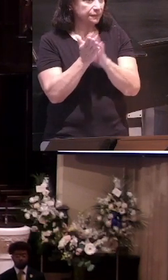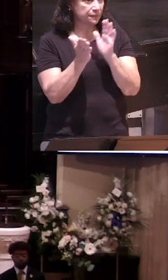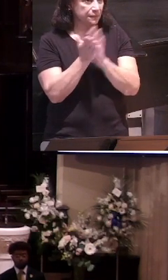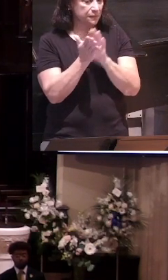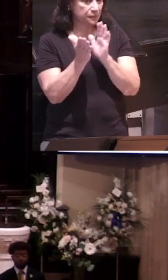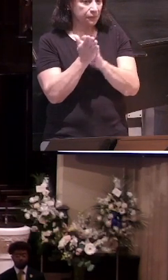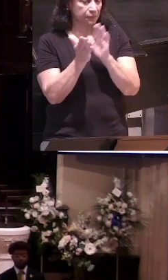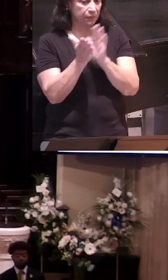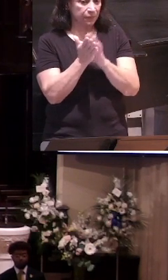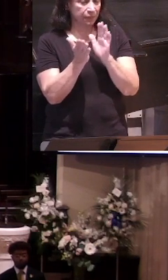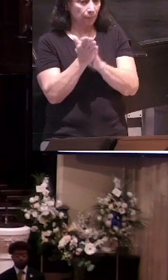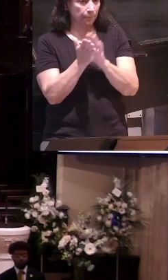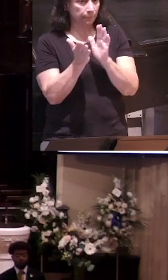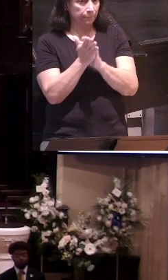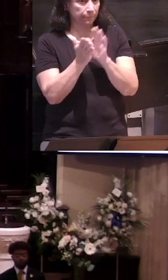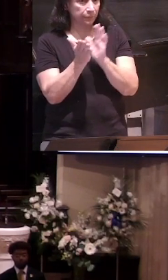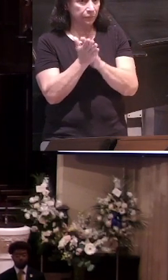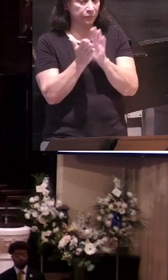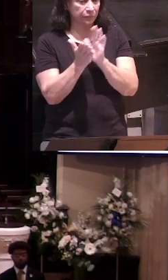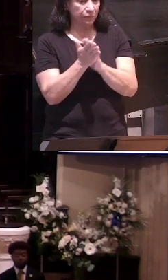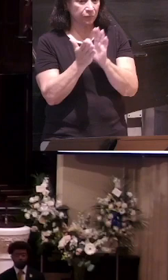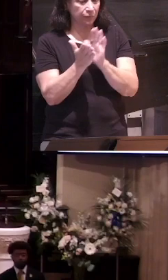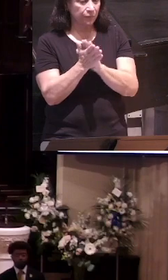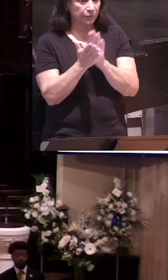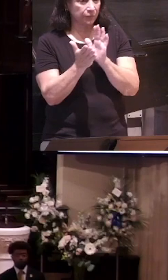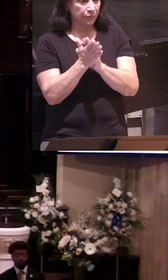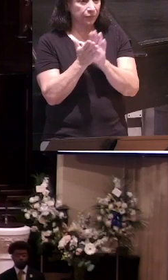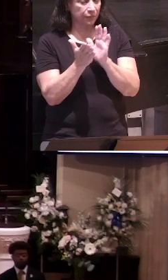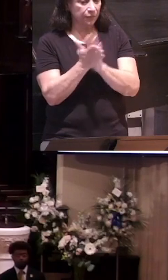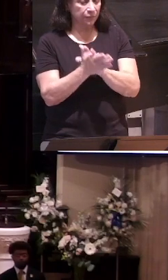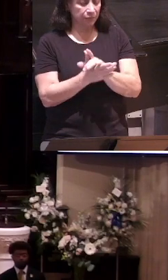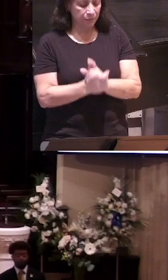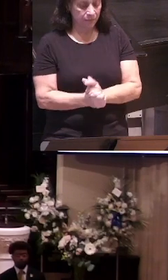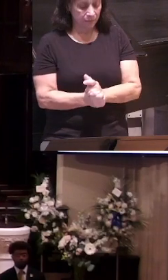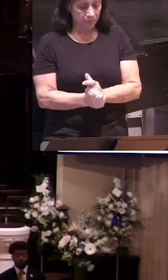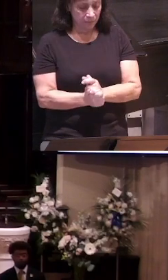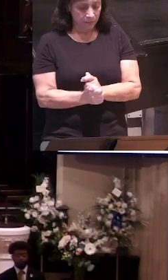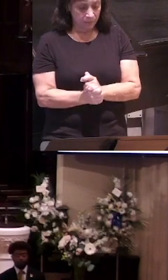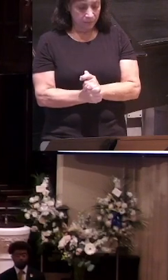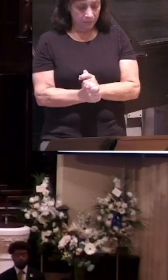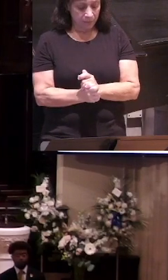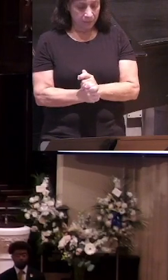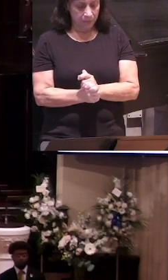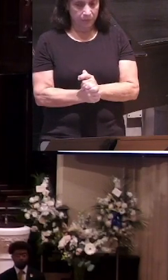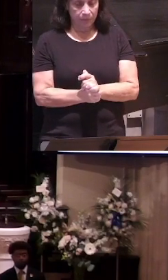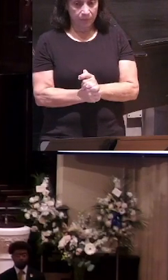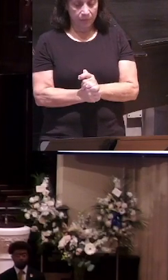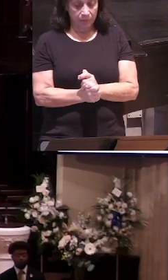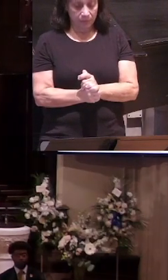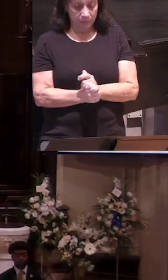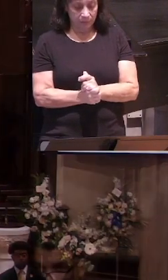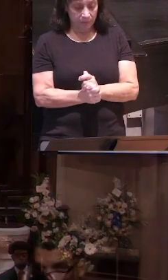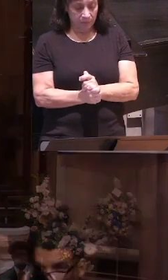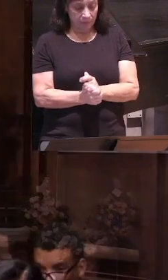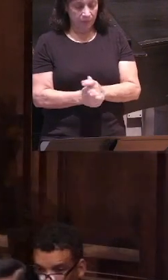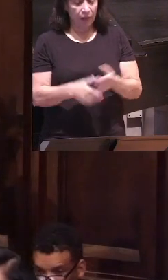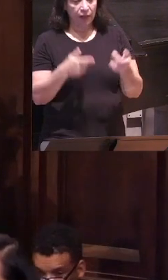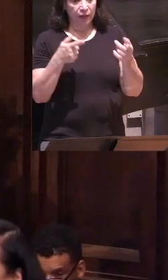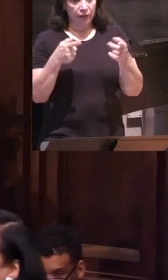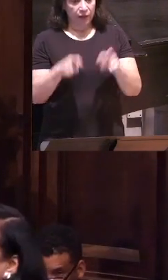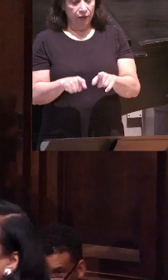So So I prepared a really long